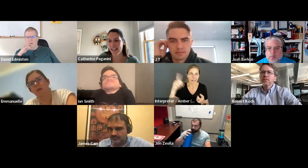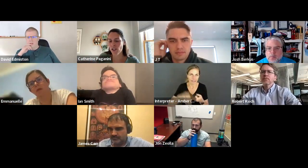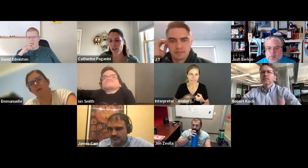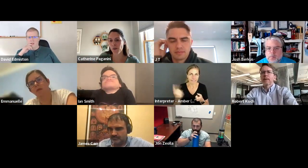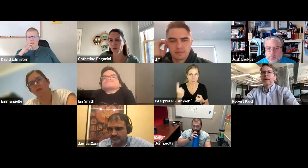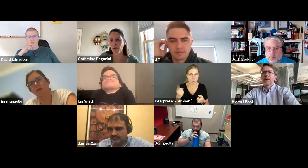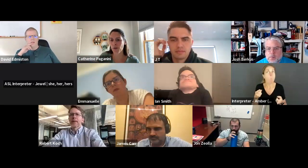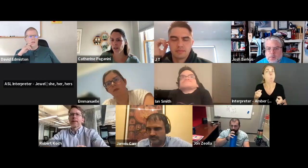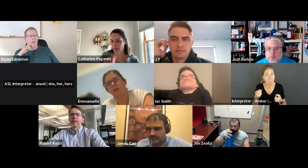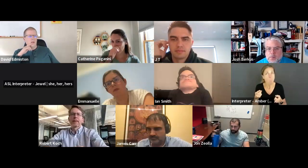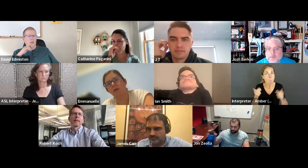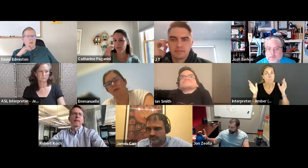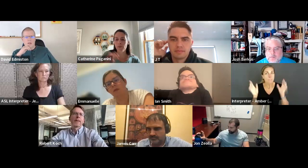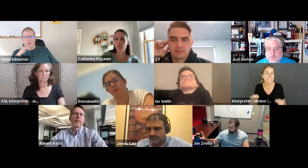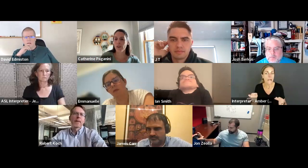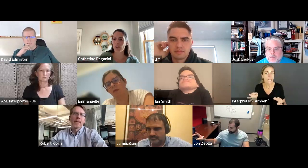decides